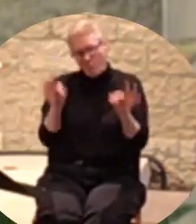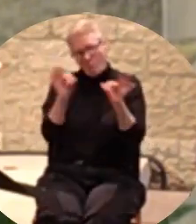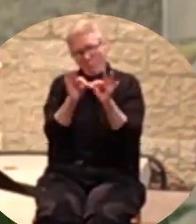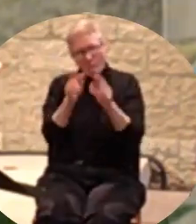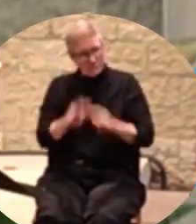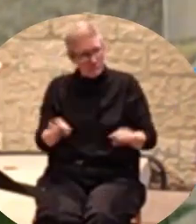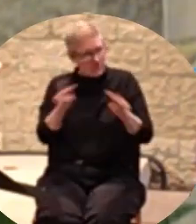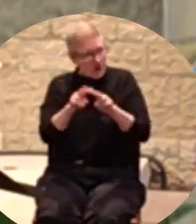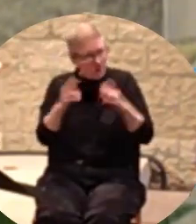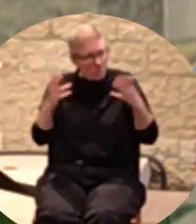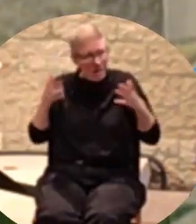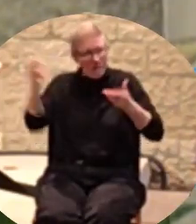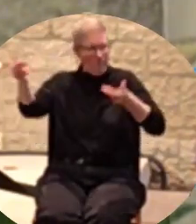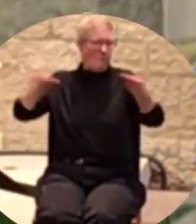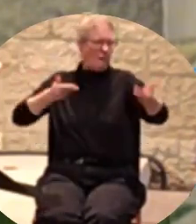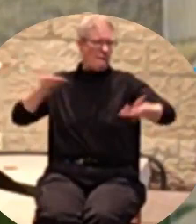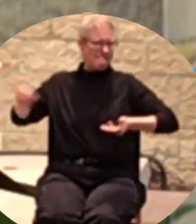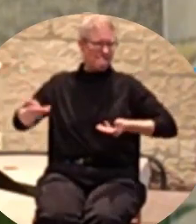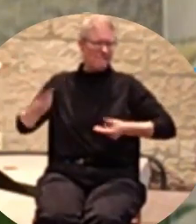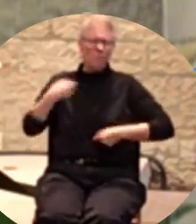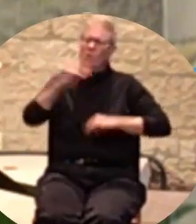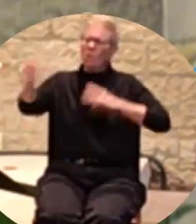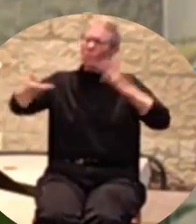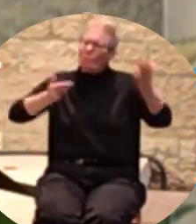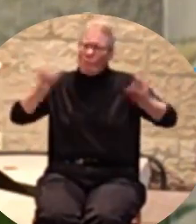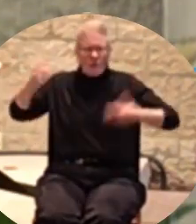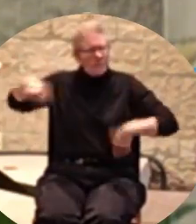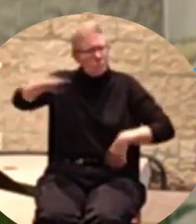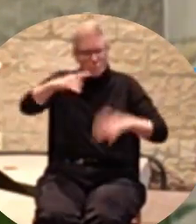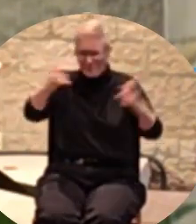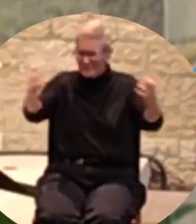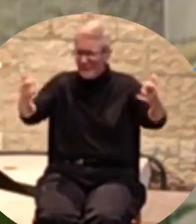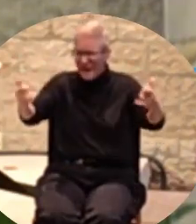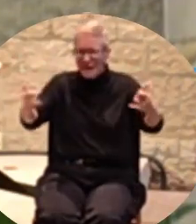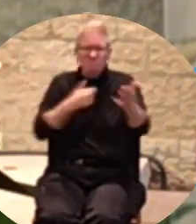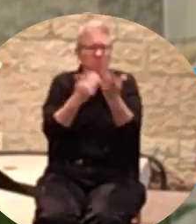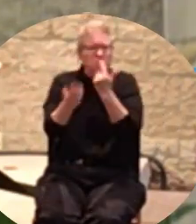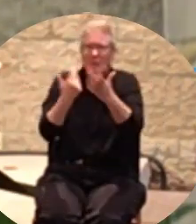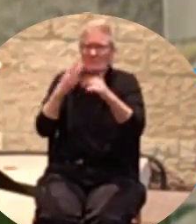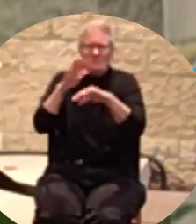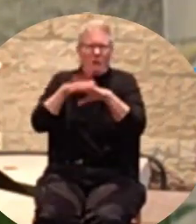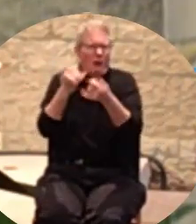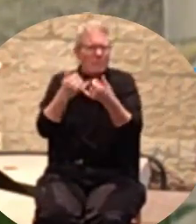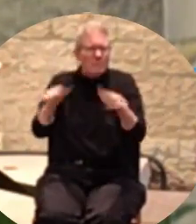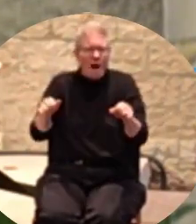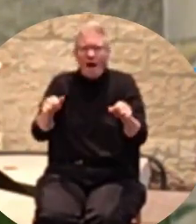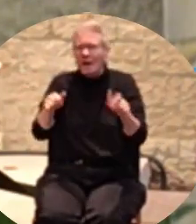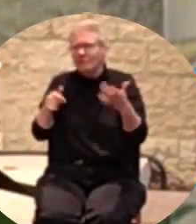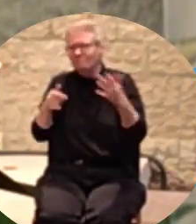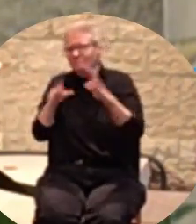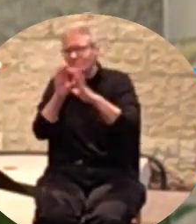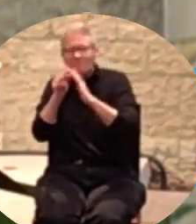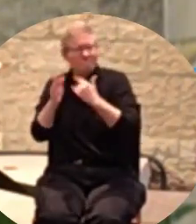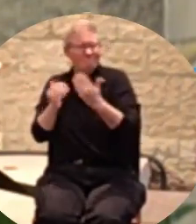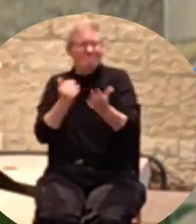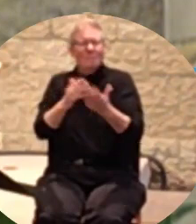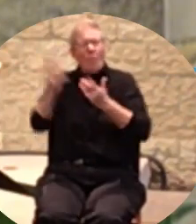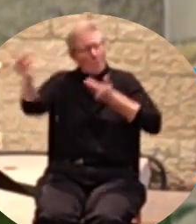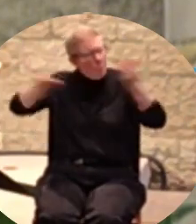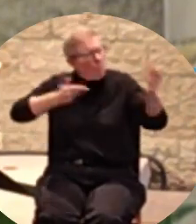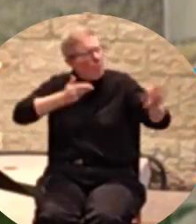So we welcome you today. We welcome you, even though it's virtually. And also, we are an open and